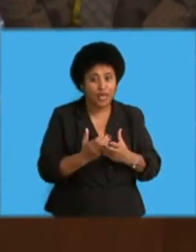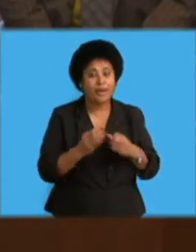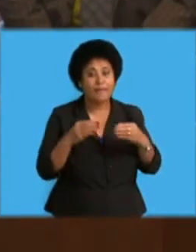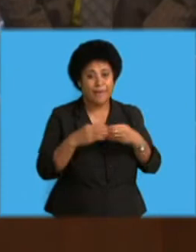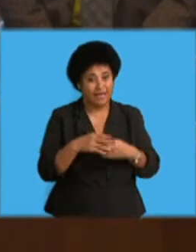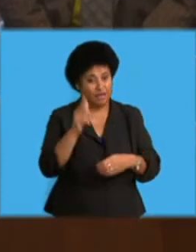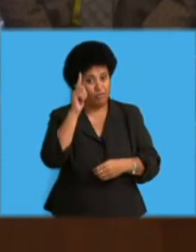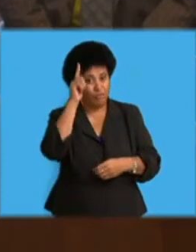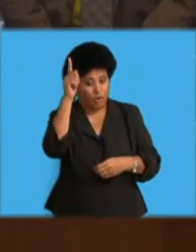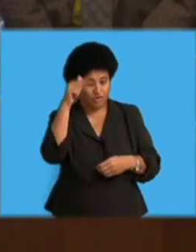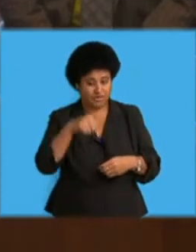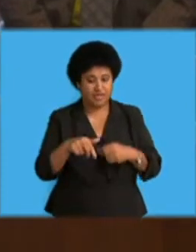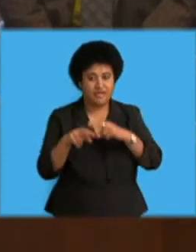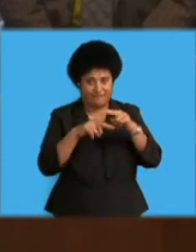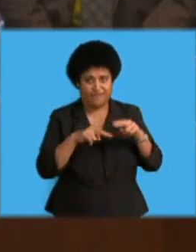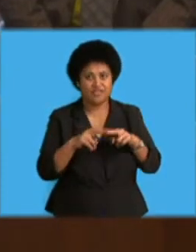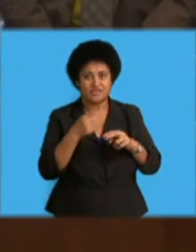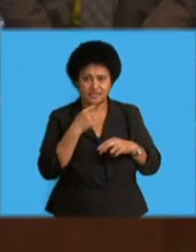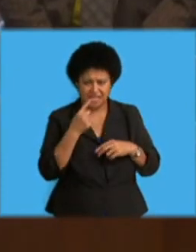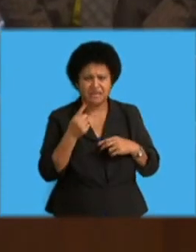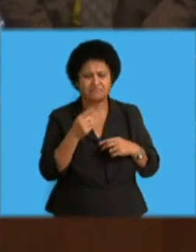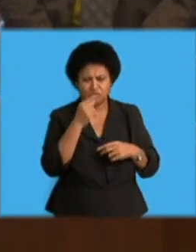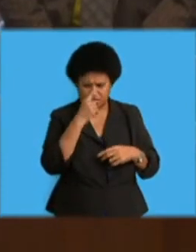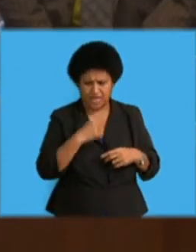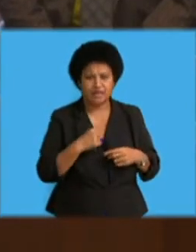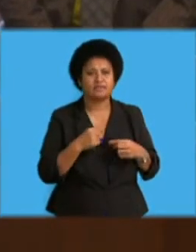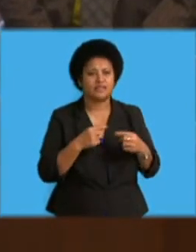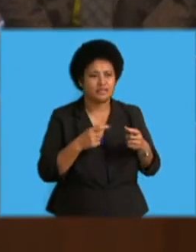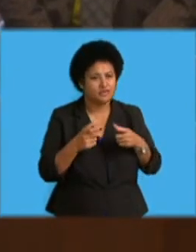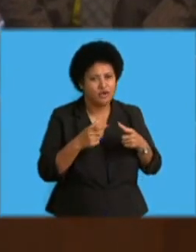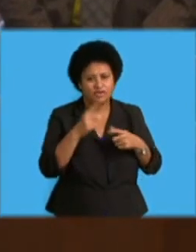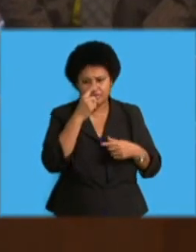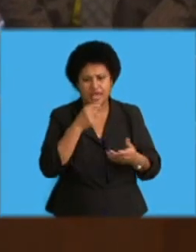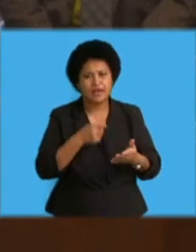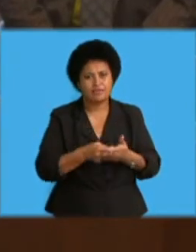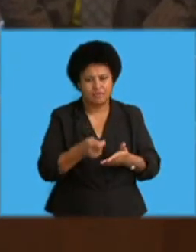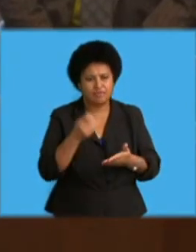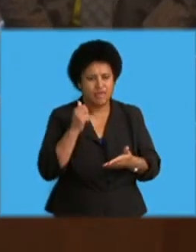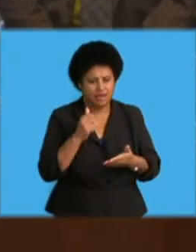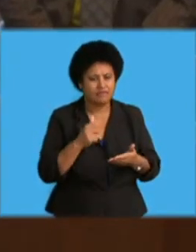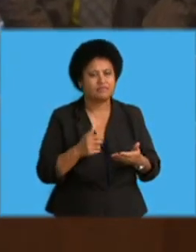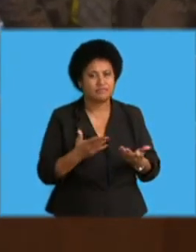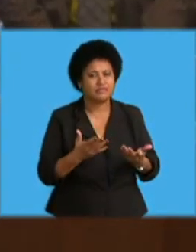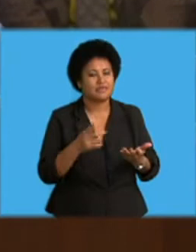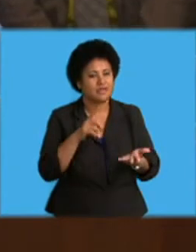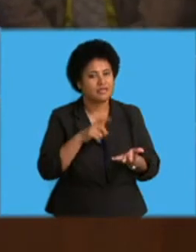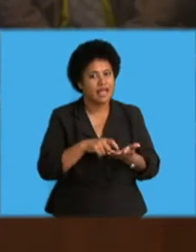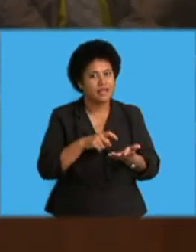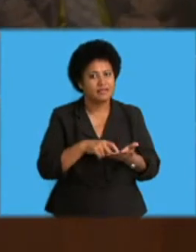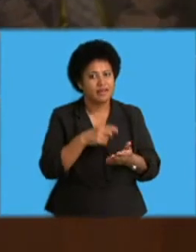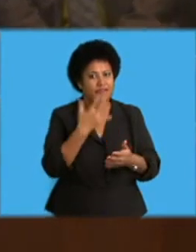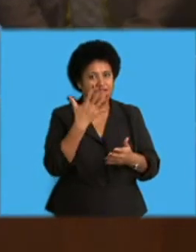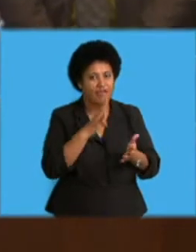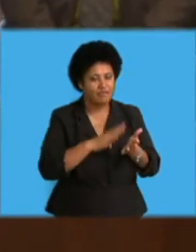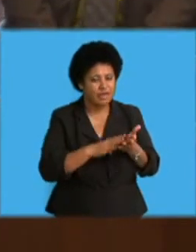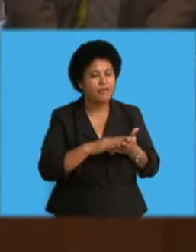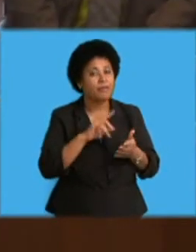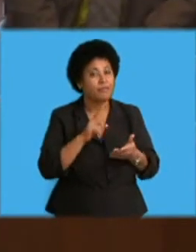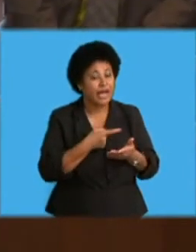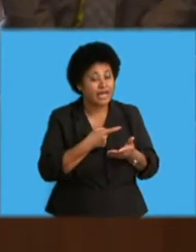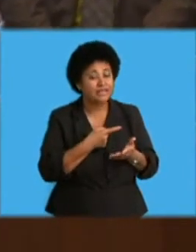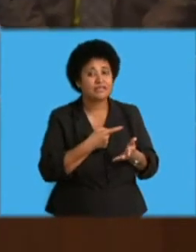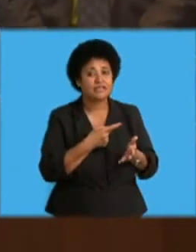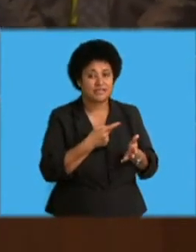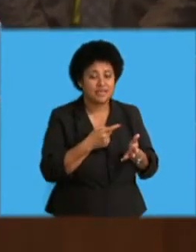the debt situation in Fiji is very manageable. In fact, the debt to GDP ratio in Fiji has significantly decreased, and I will give you